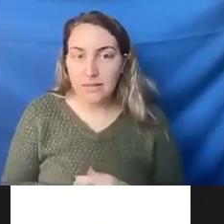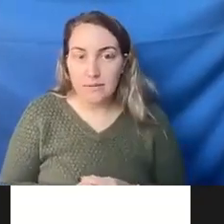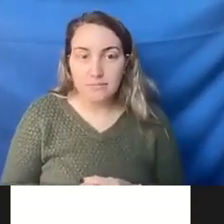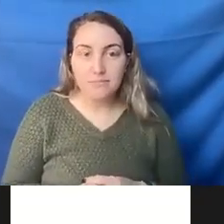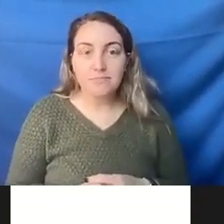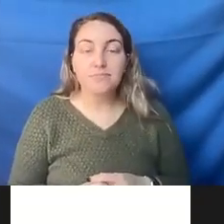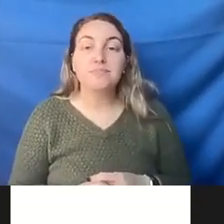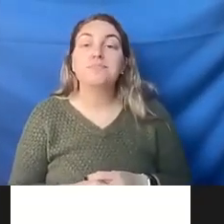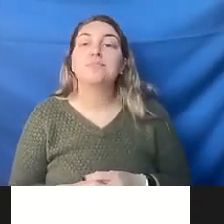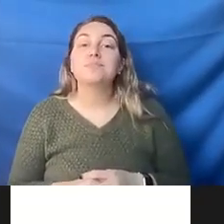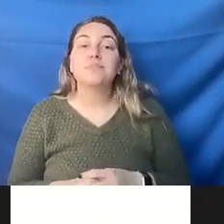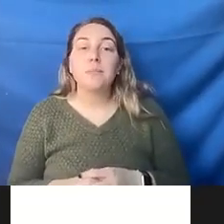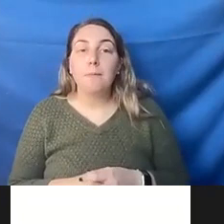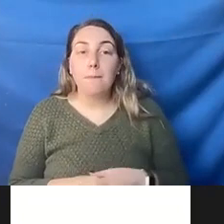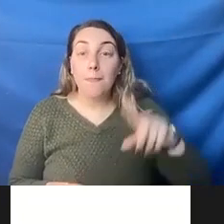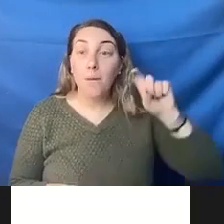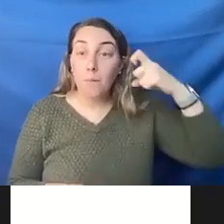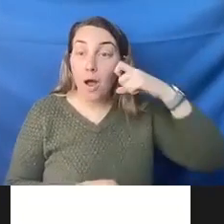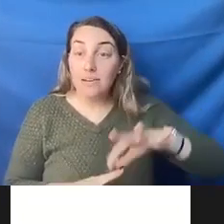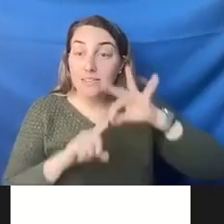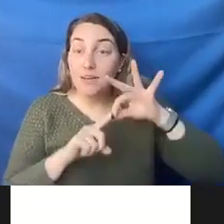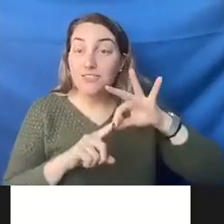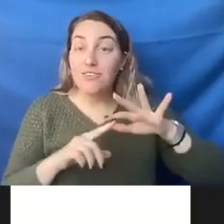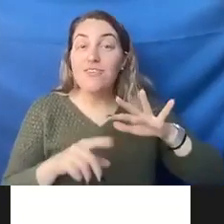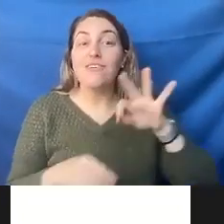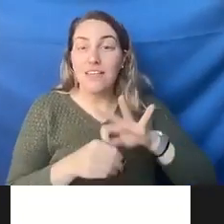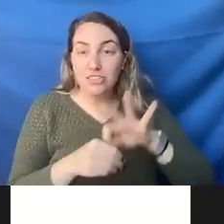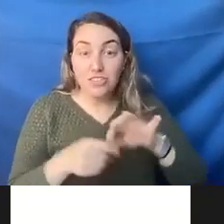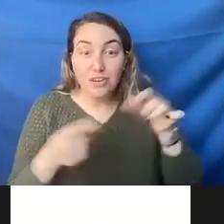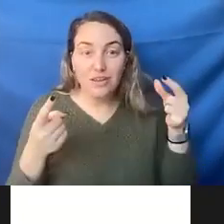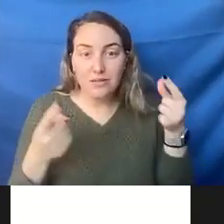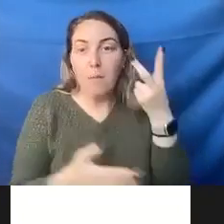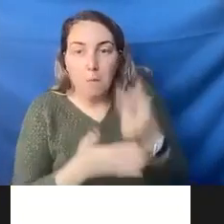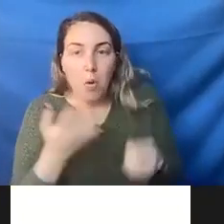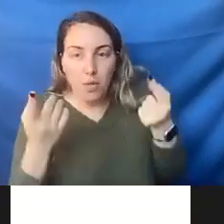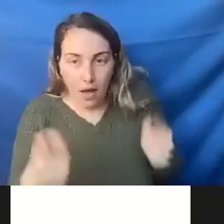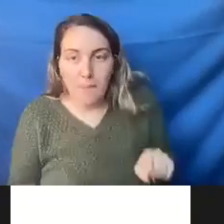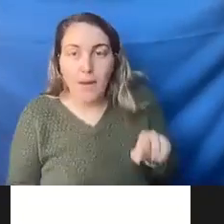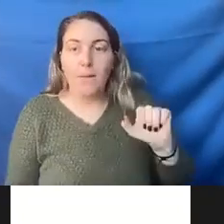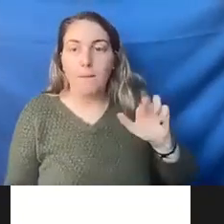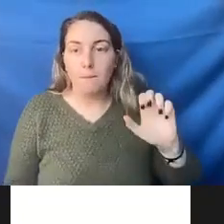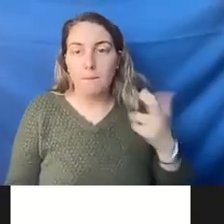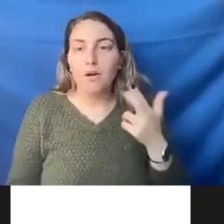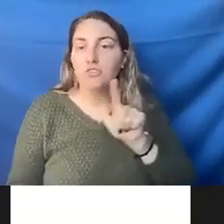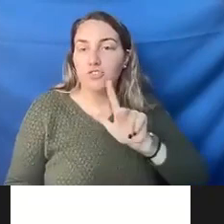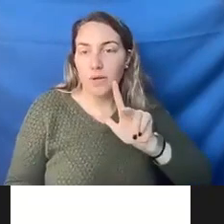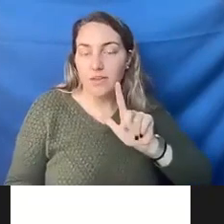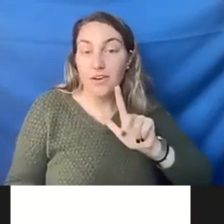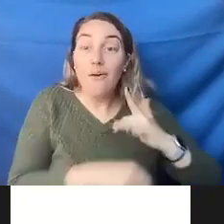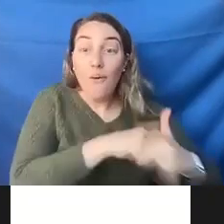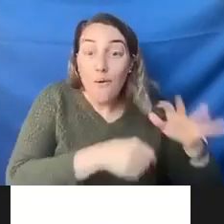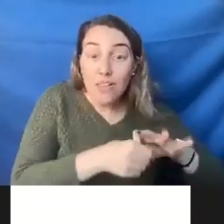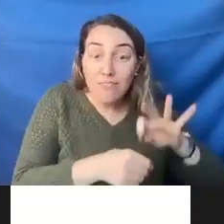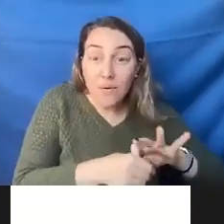And for both of the Bronx special elections, they are taking place on March 23rd, with early voting from March 13th to